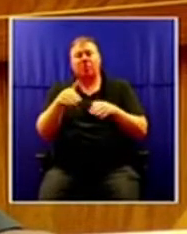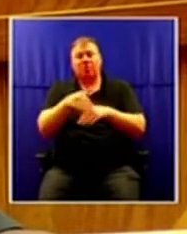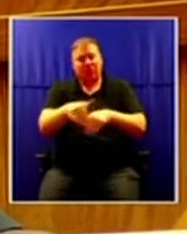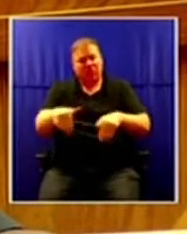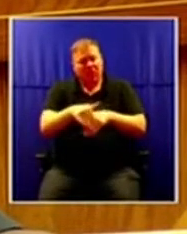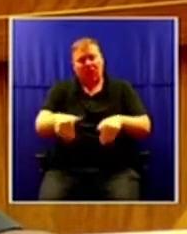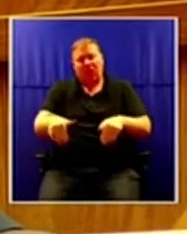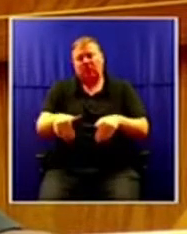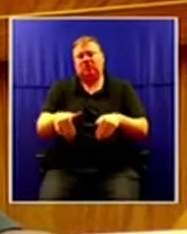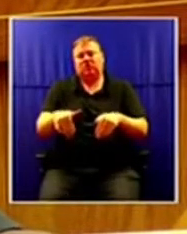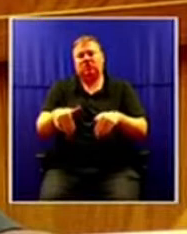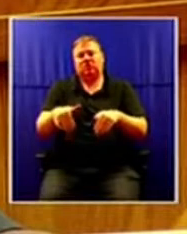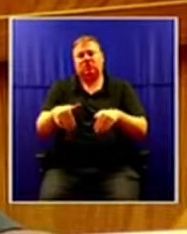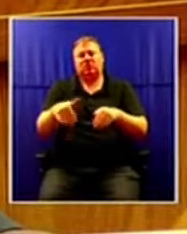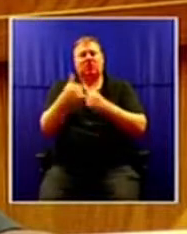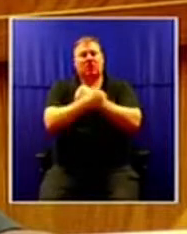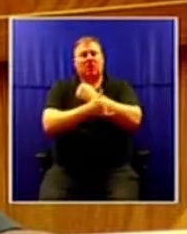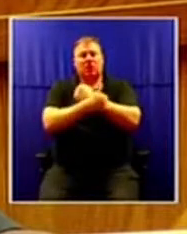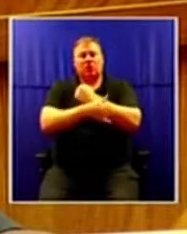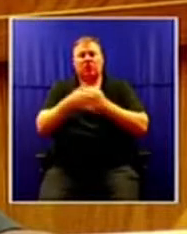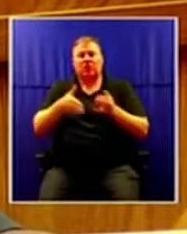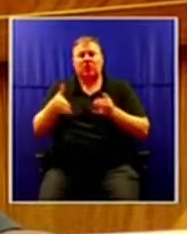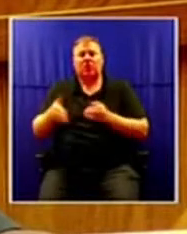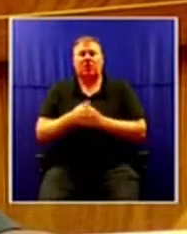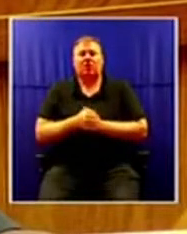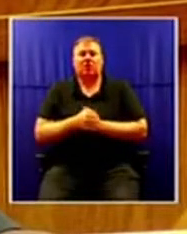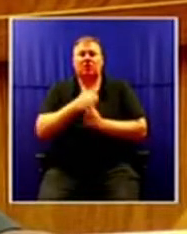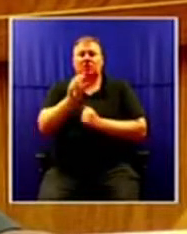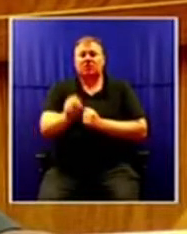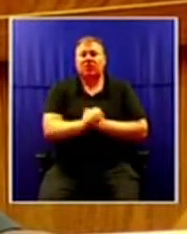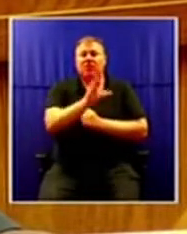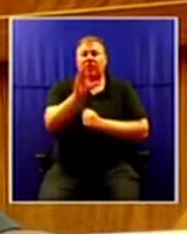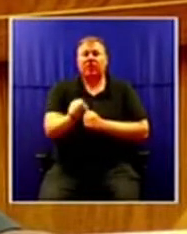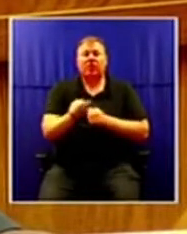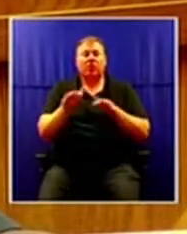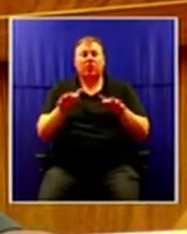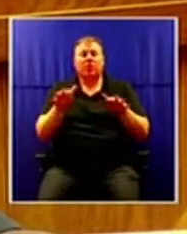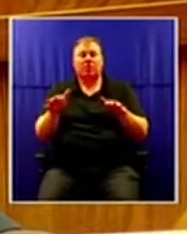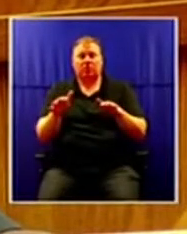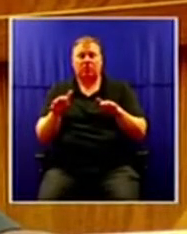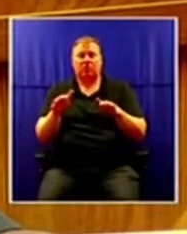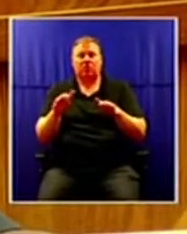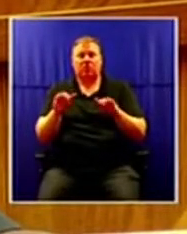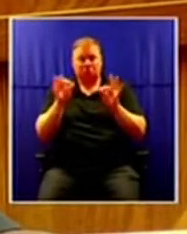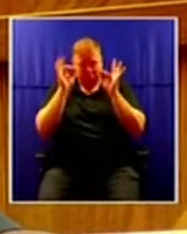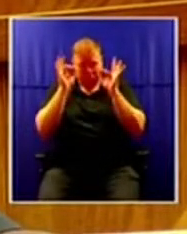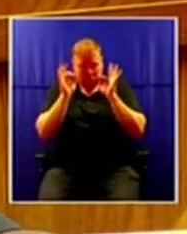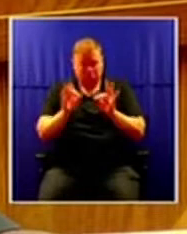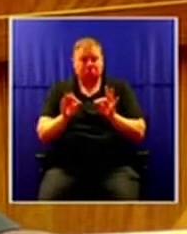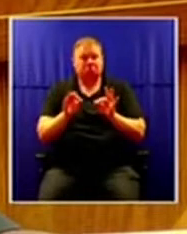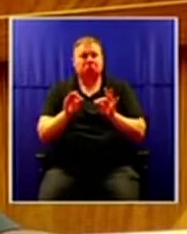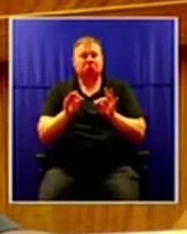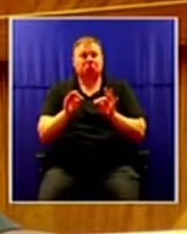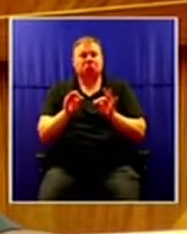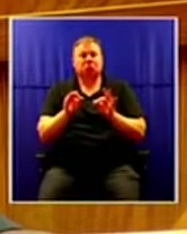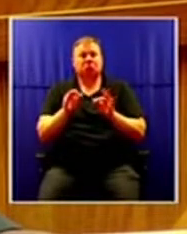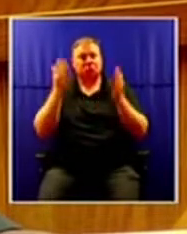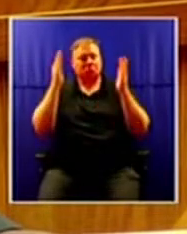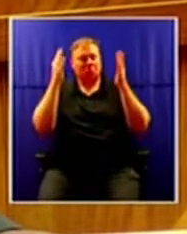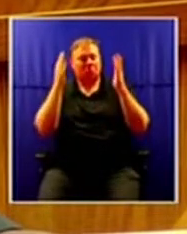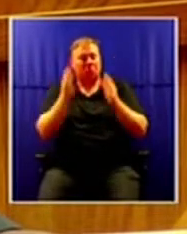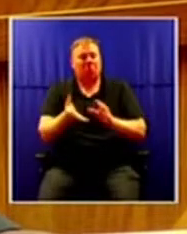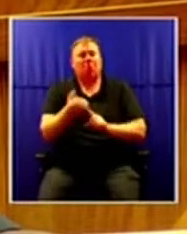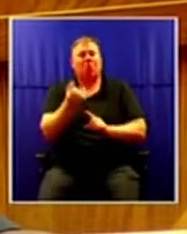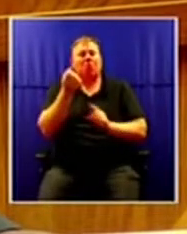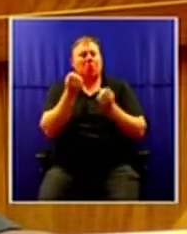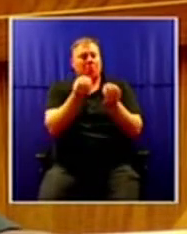and these are the South Africans who deserve to be recognized. And these